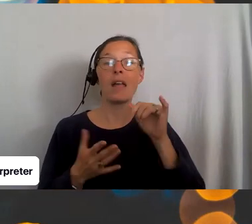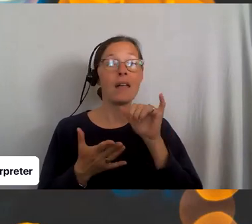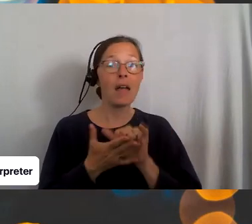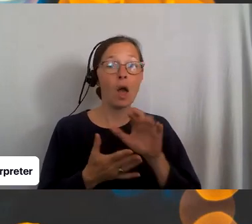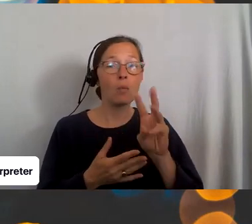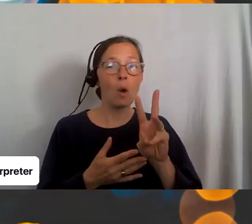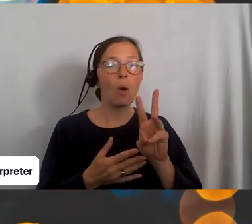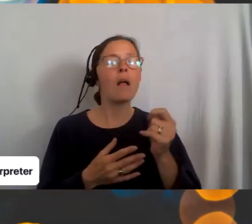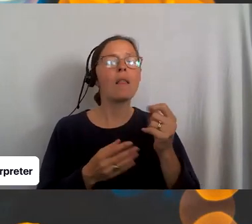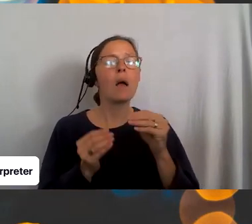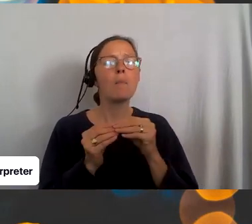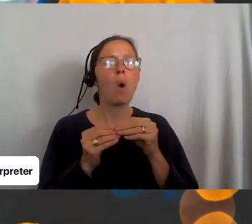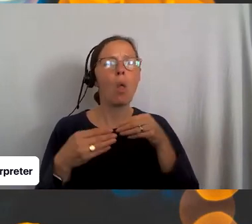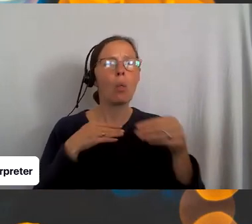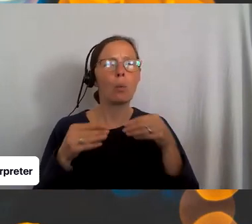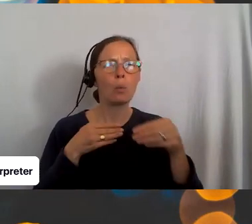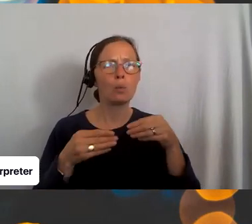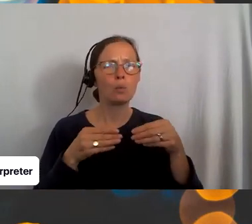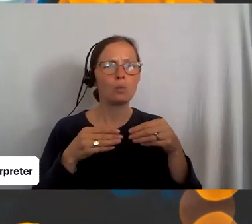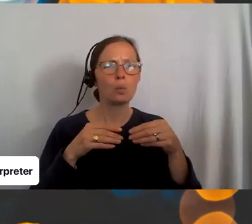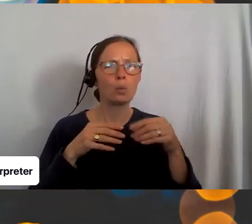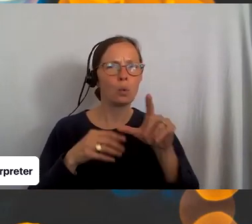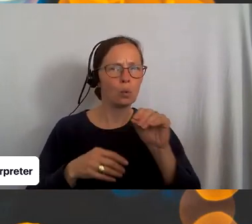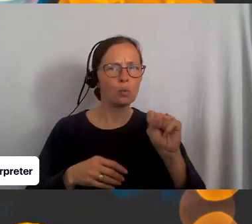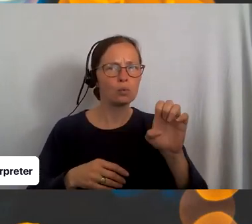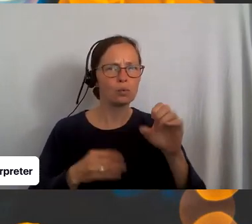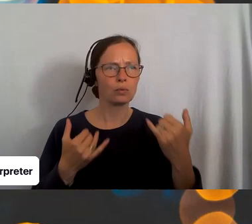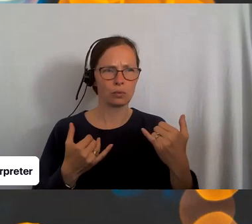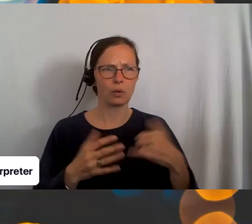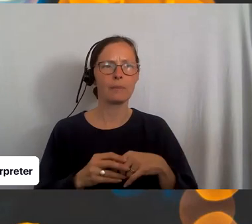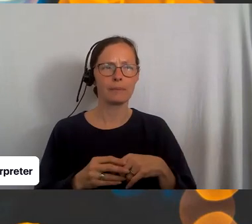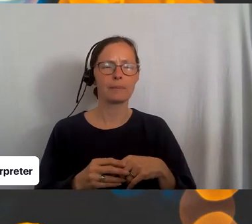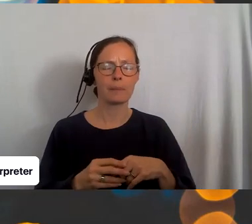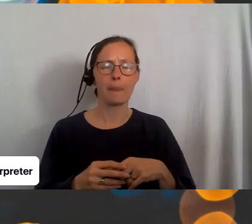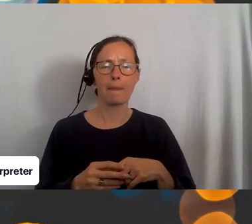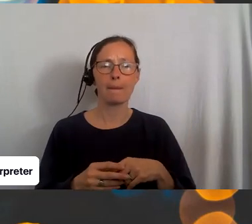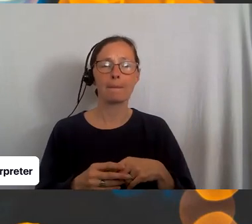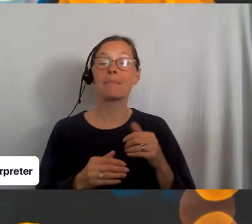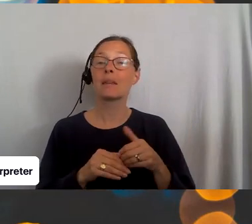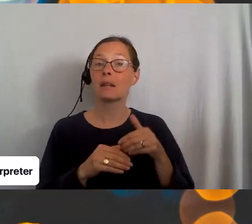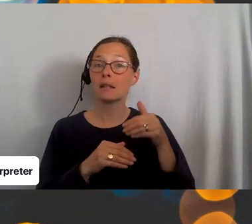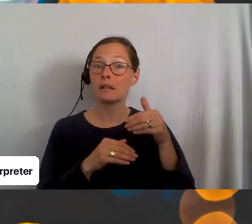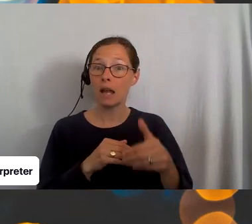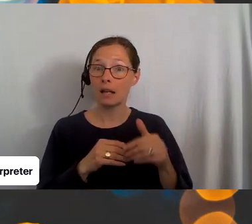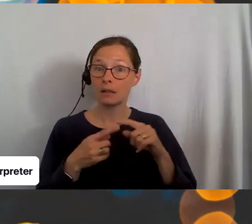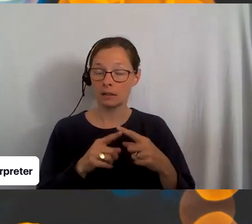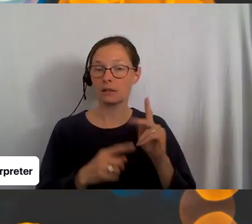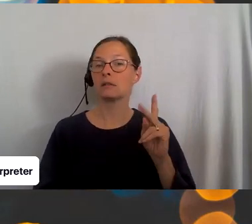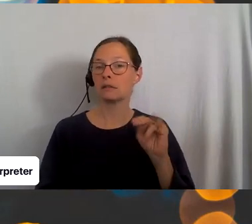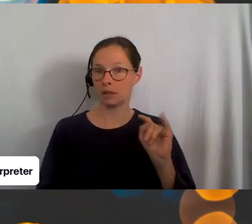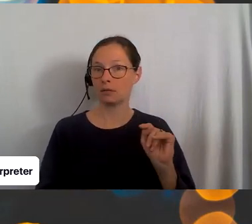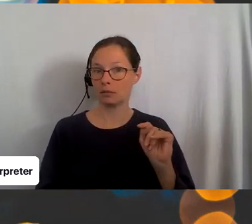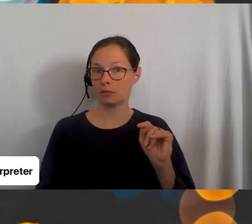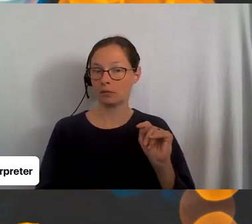little looser than you've been doing previously. So that's that. That means the next stitch is going to be a knit stitch. I'm going to do it